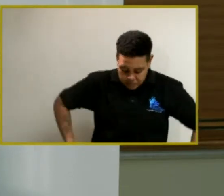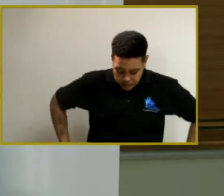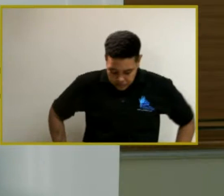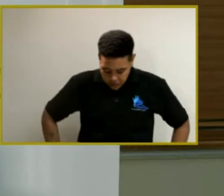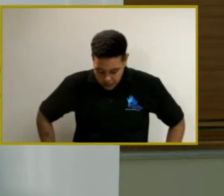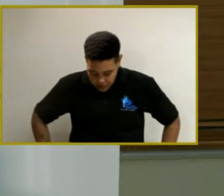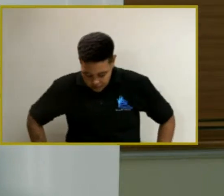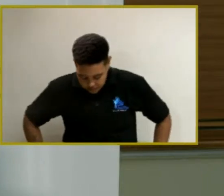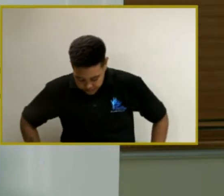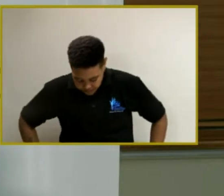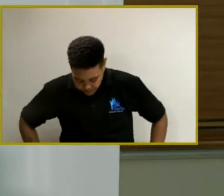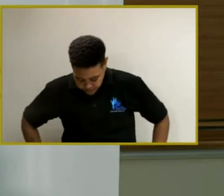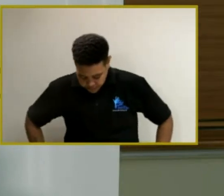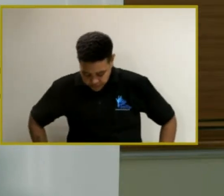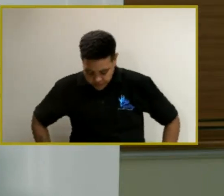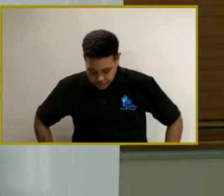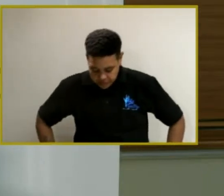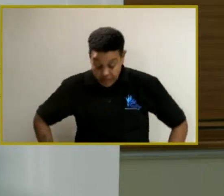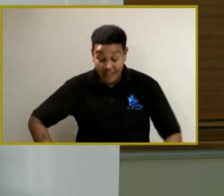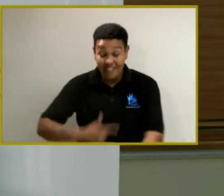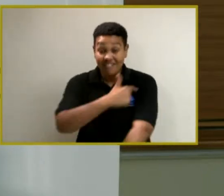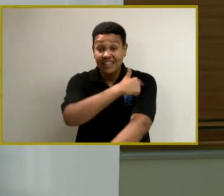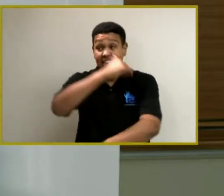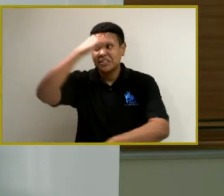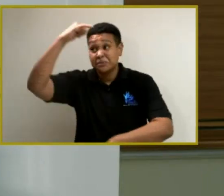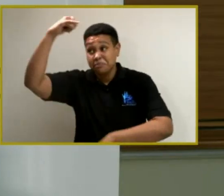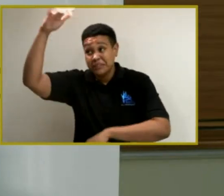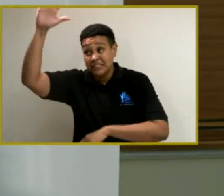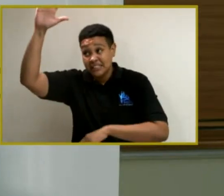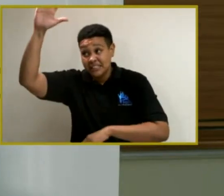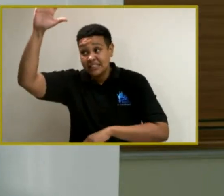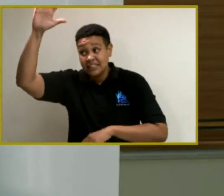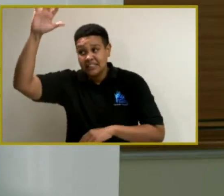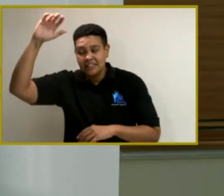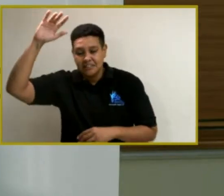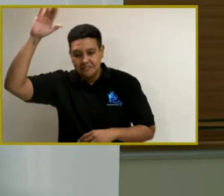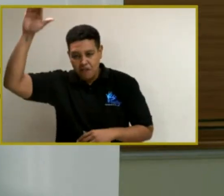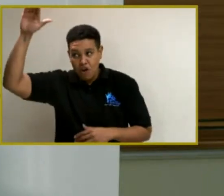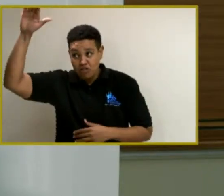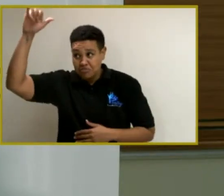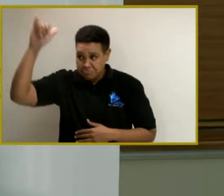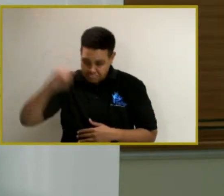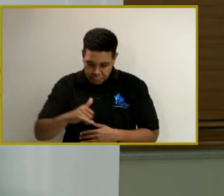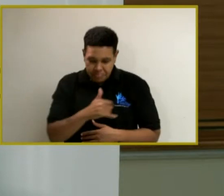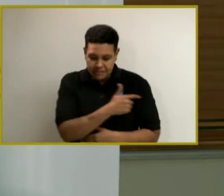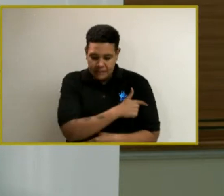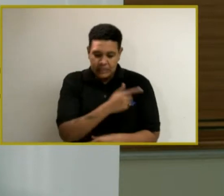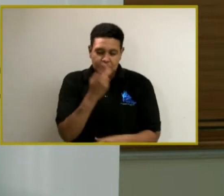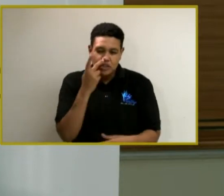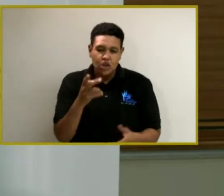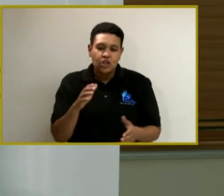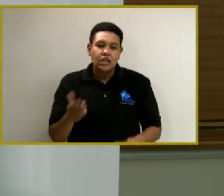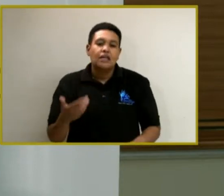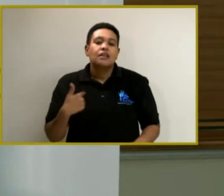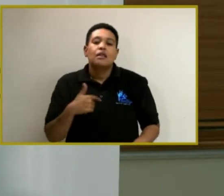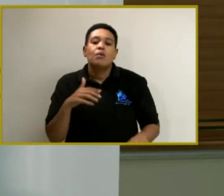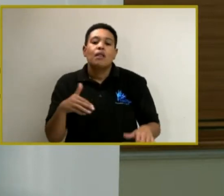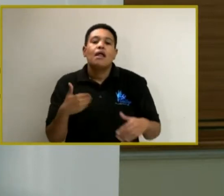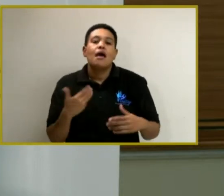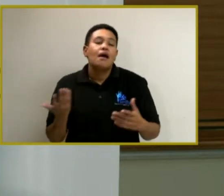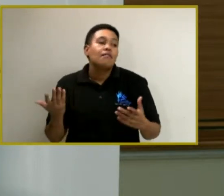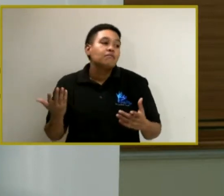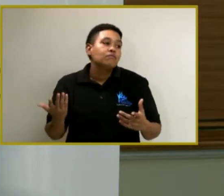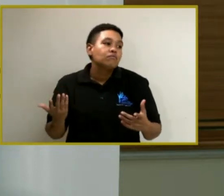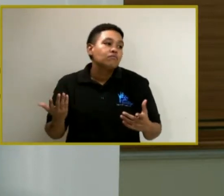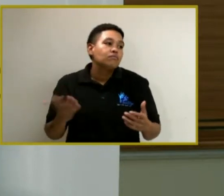was vaccinated overseas that we saw that there was a death, and we didn't have